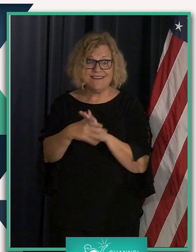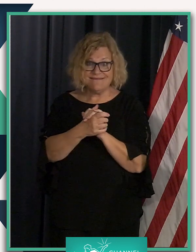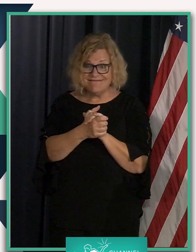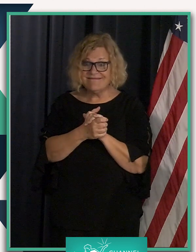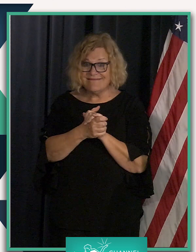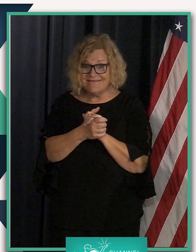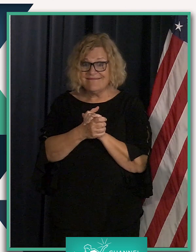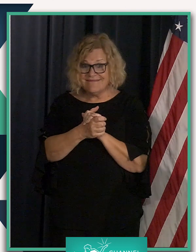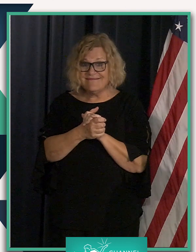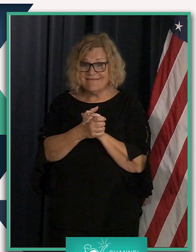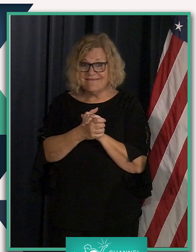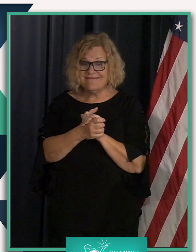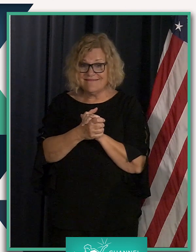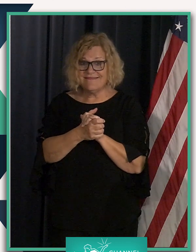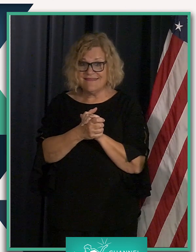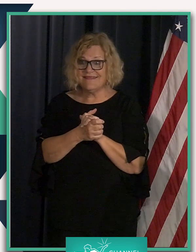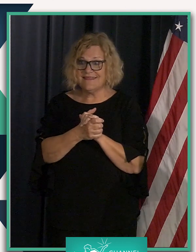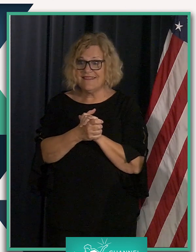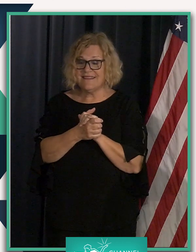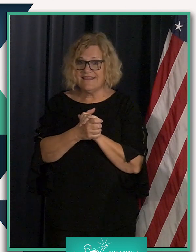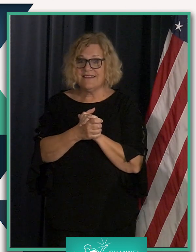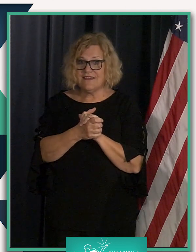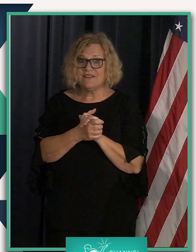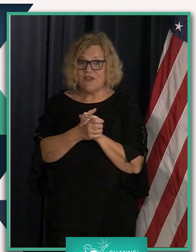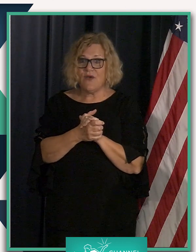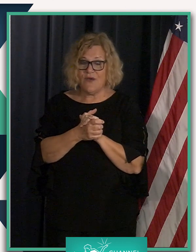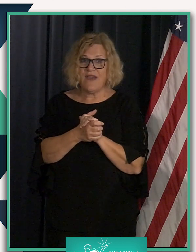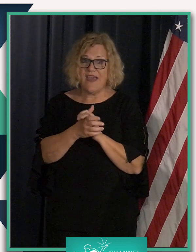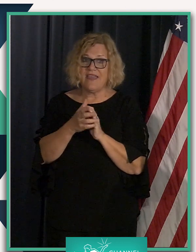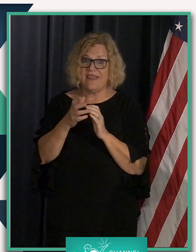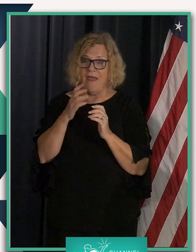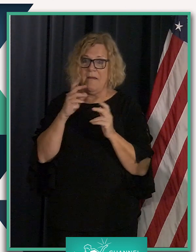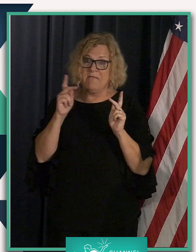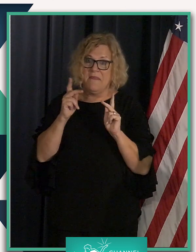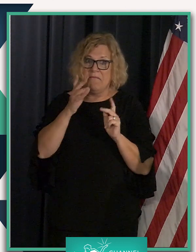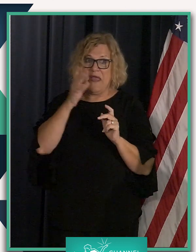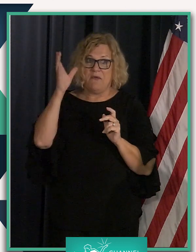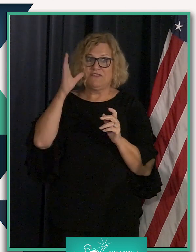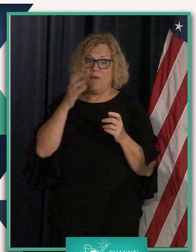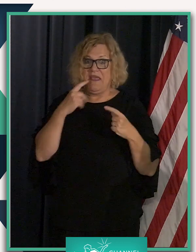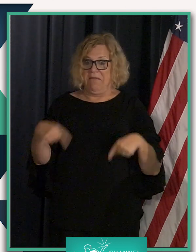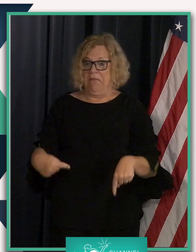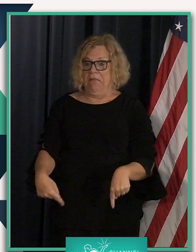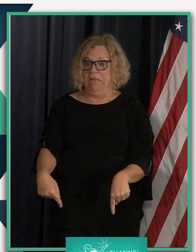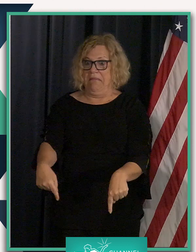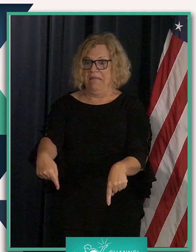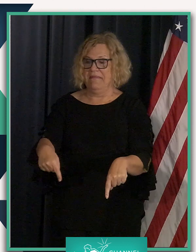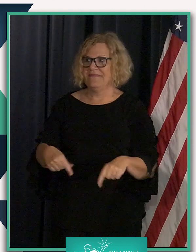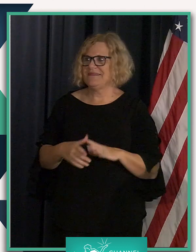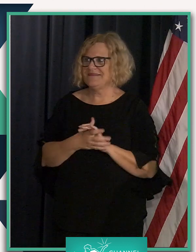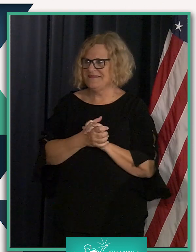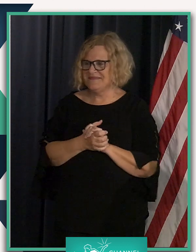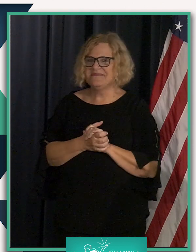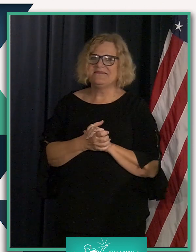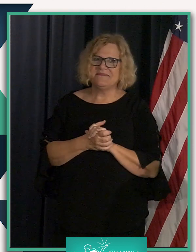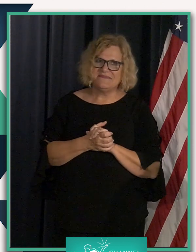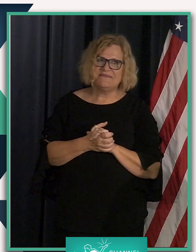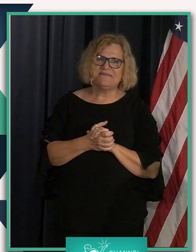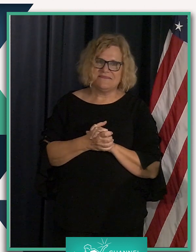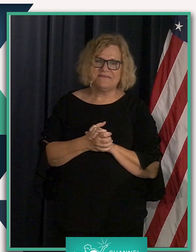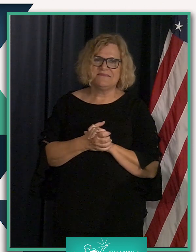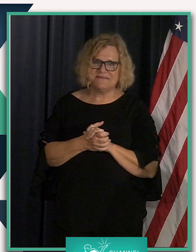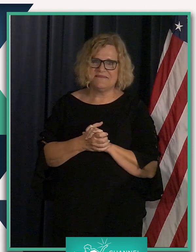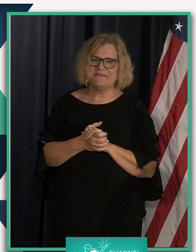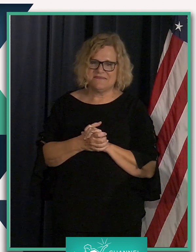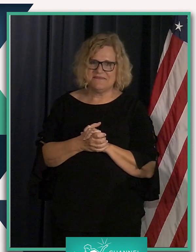And so there are going to be some anxious parents the last week of December.